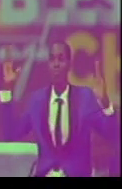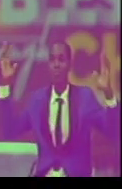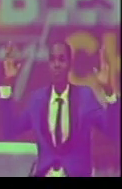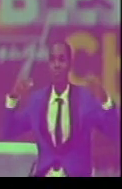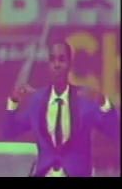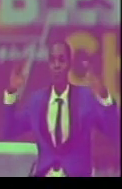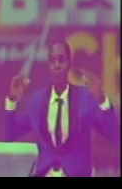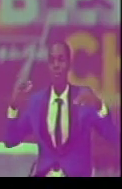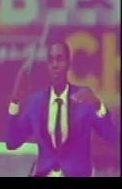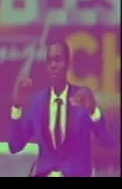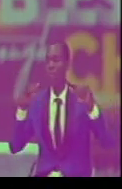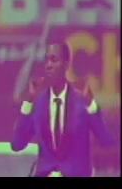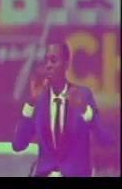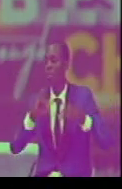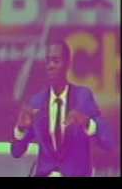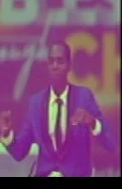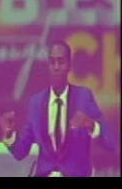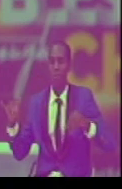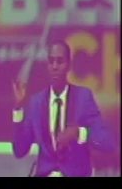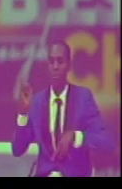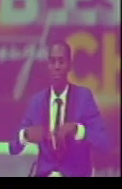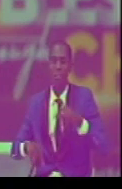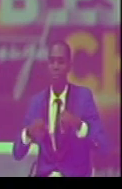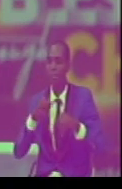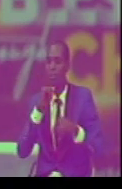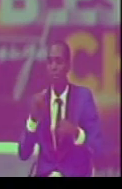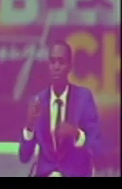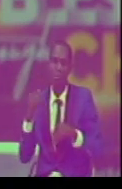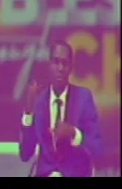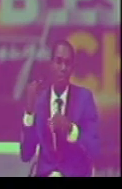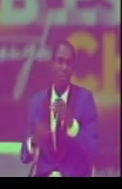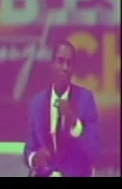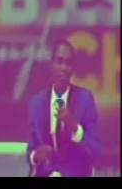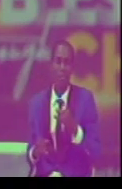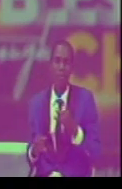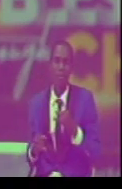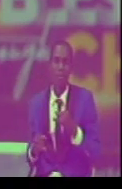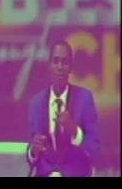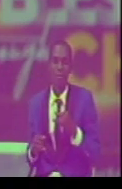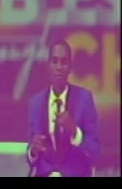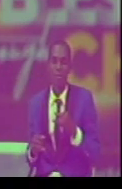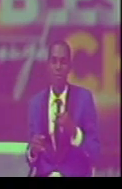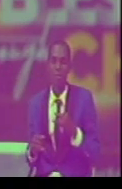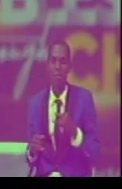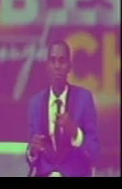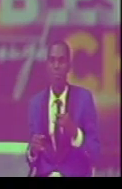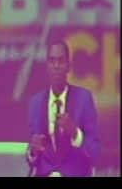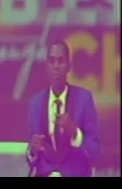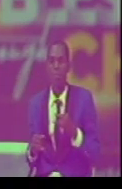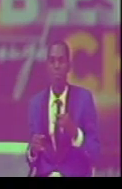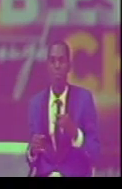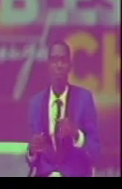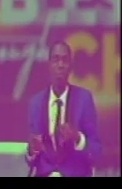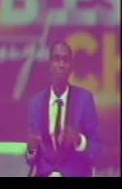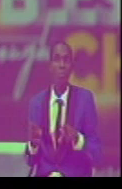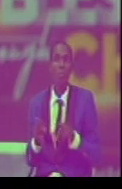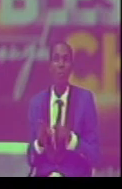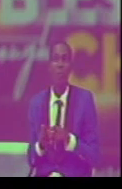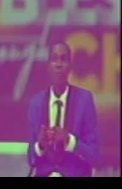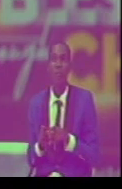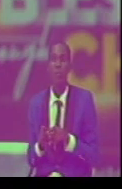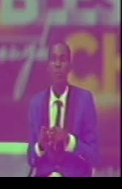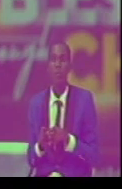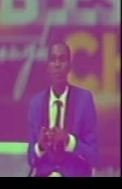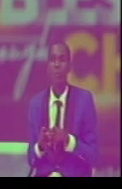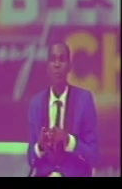media, the showers of blessing seem to be endless as we are having these testimonies from